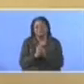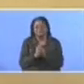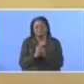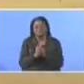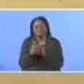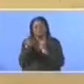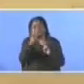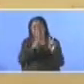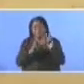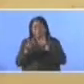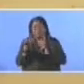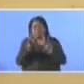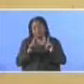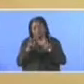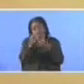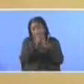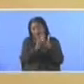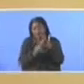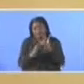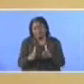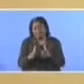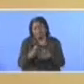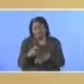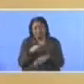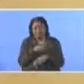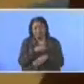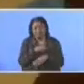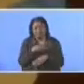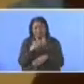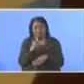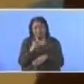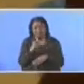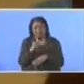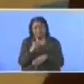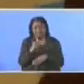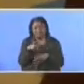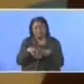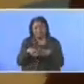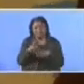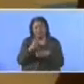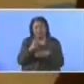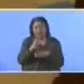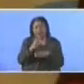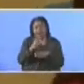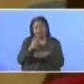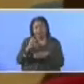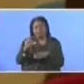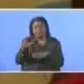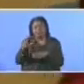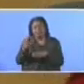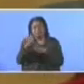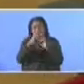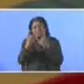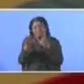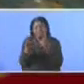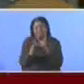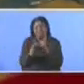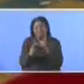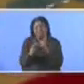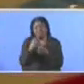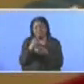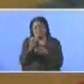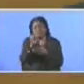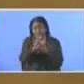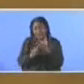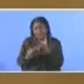Visual artists Thomas Harrison and Sandilands Occupation Department employee Cassandra Adderley believe art therapy is a great